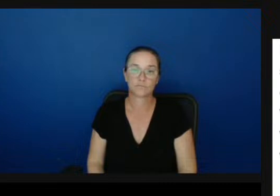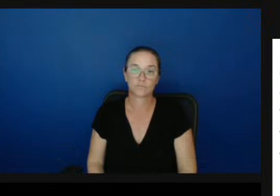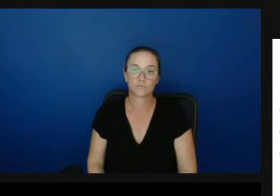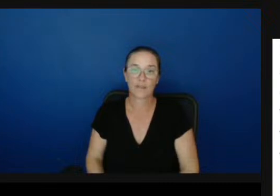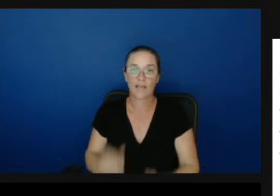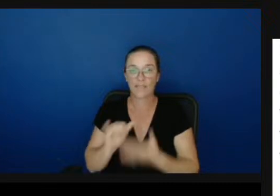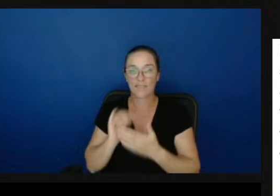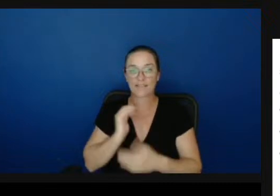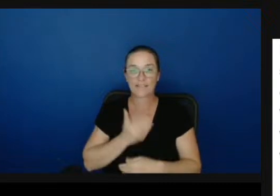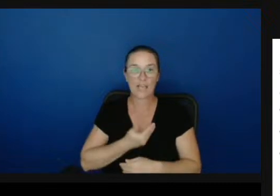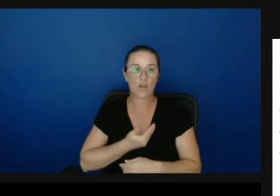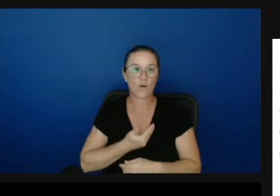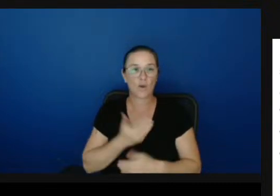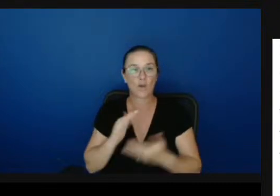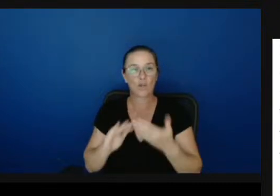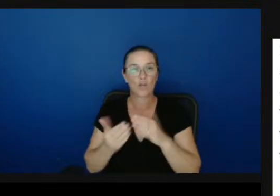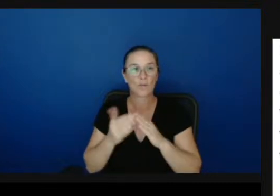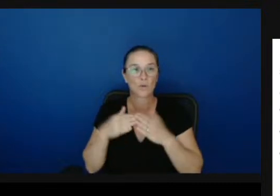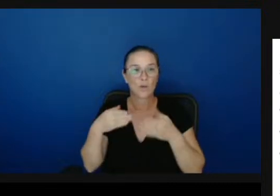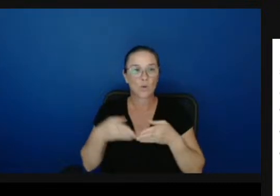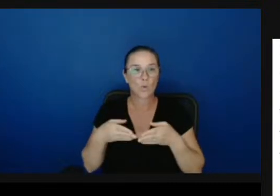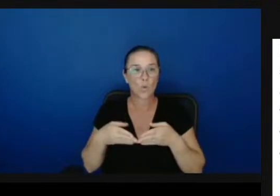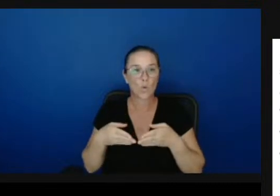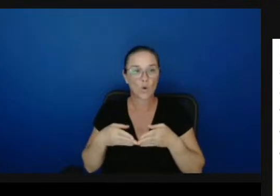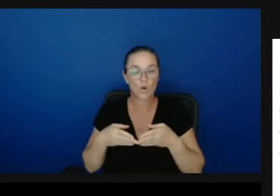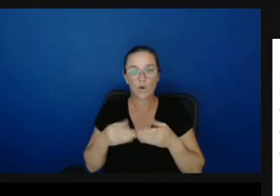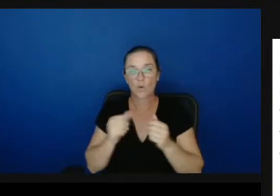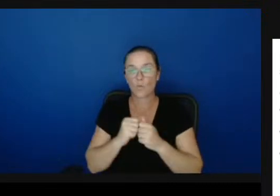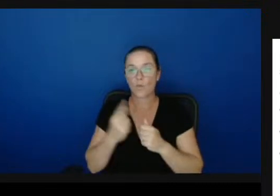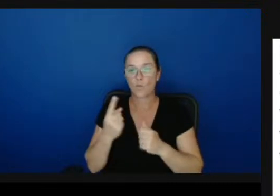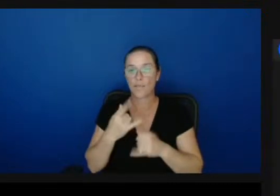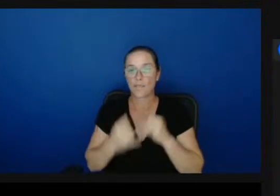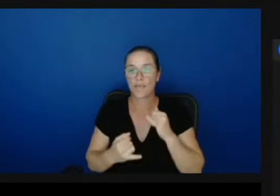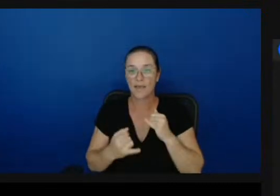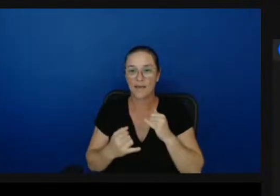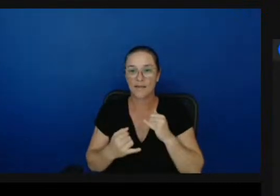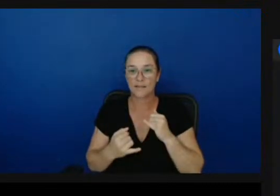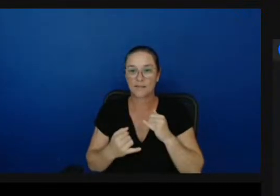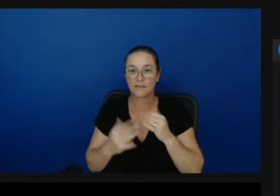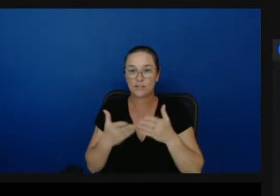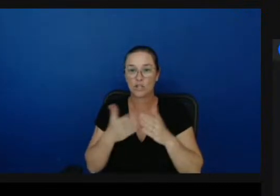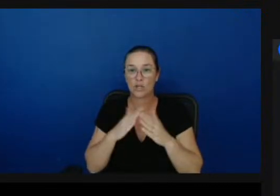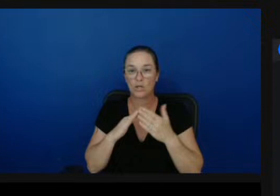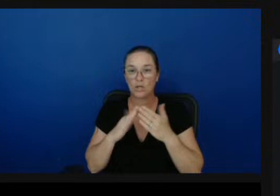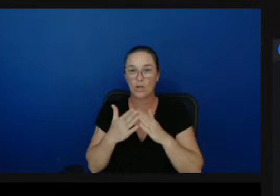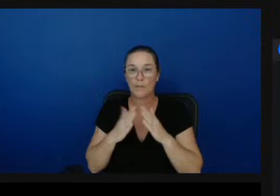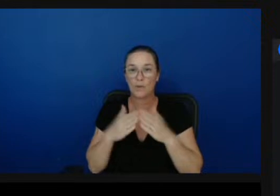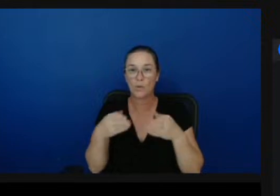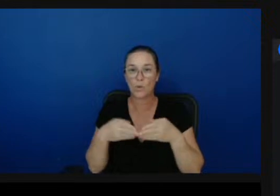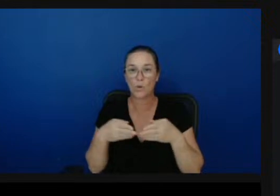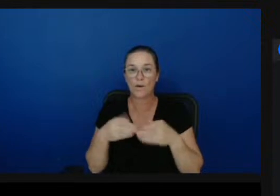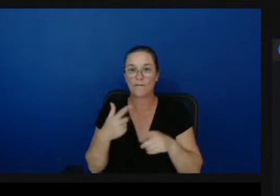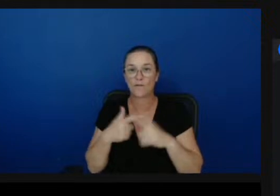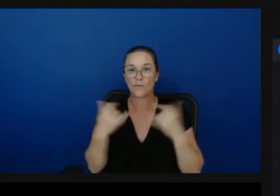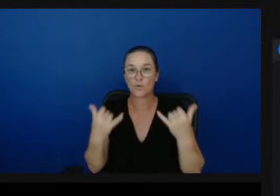our community corner, with one last community corner event from